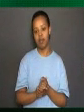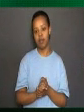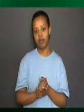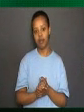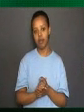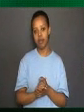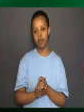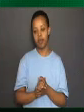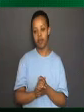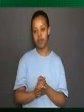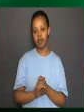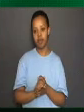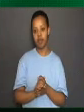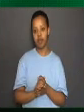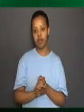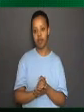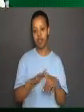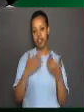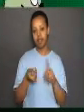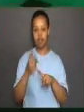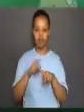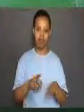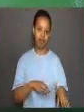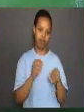Let's get back to our lesson.